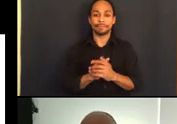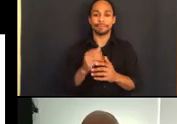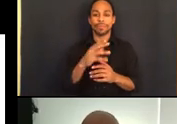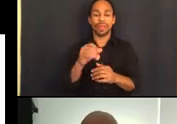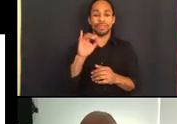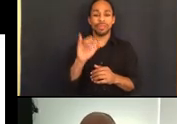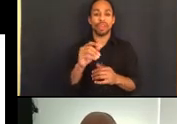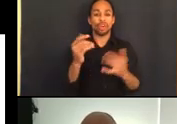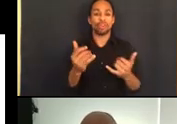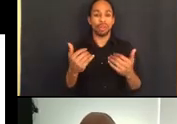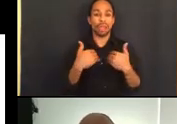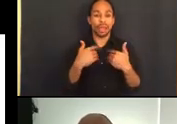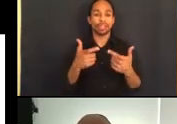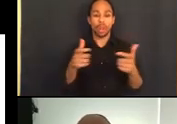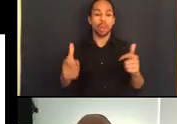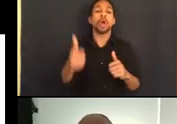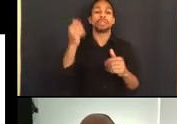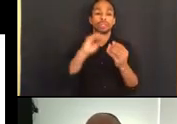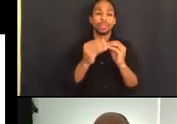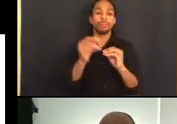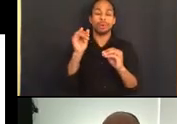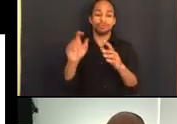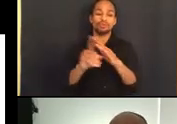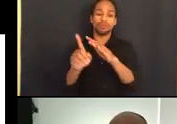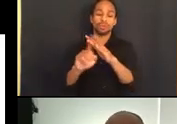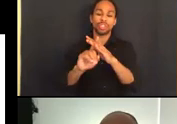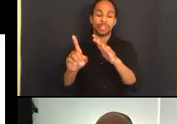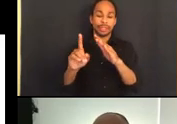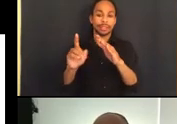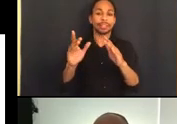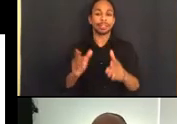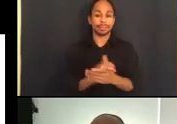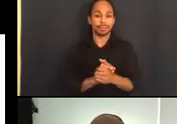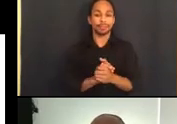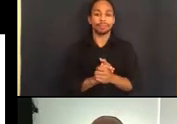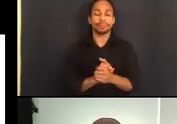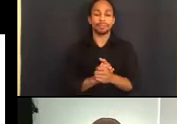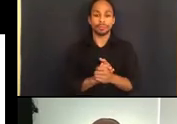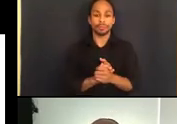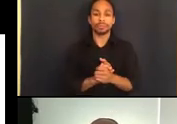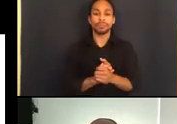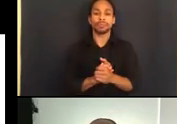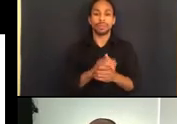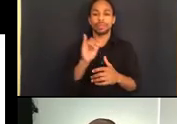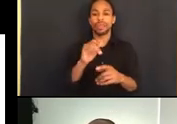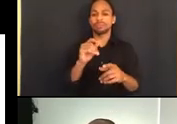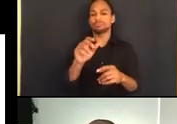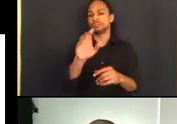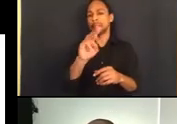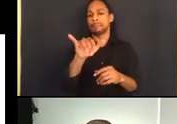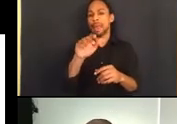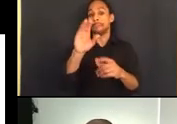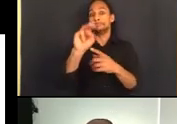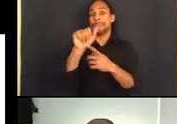number of refugees seeking asylum. This map is from a 2019 AP article. Under the